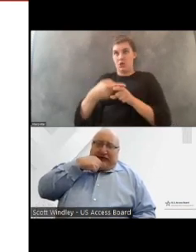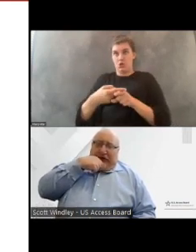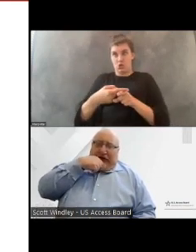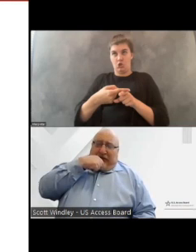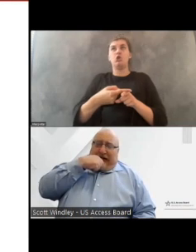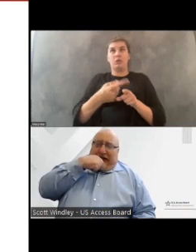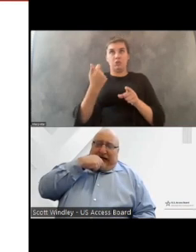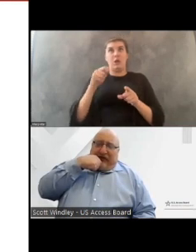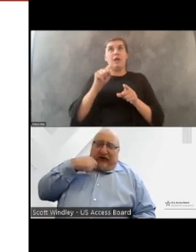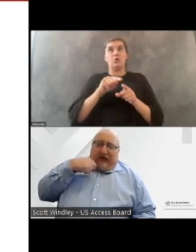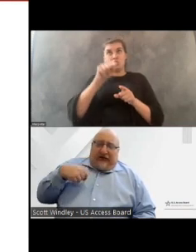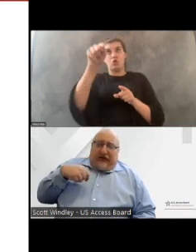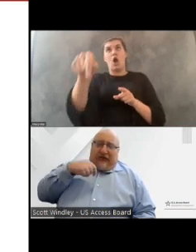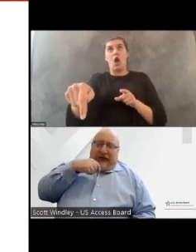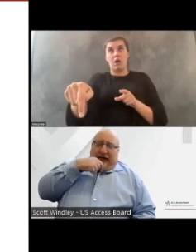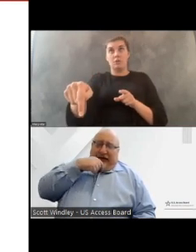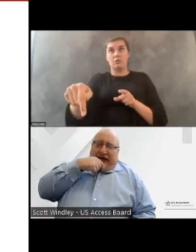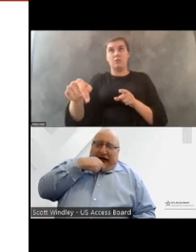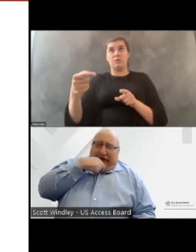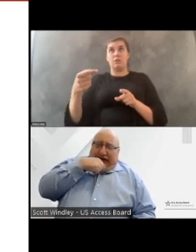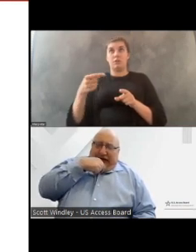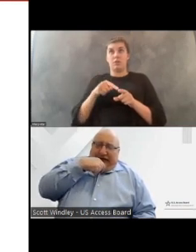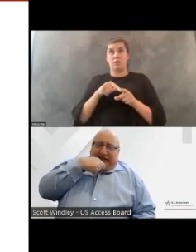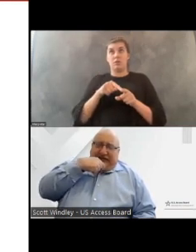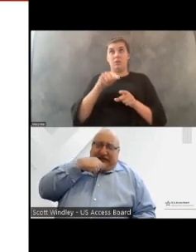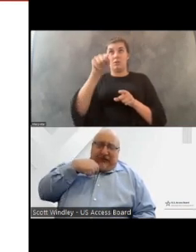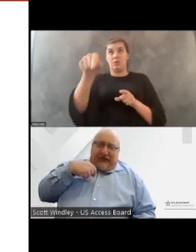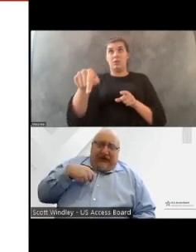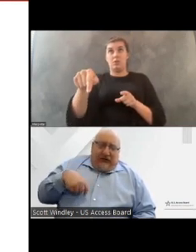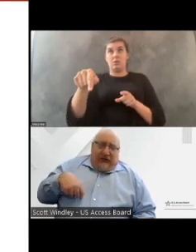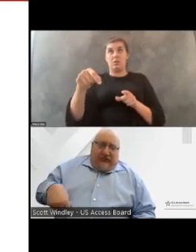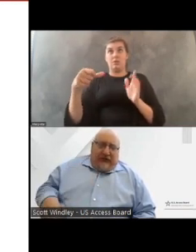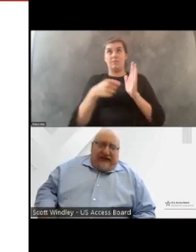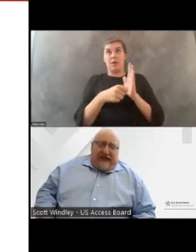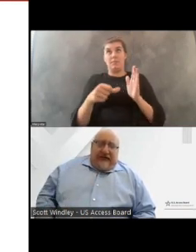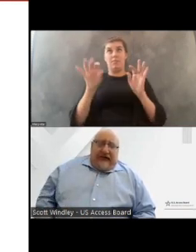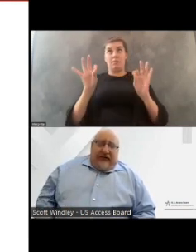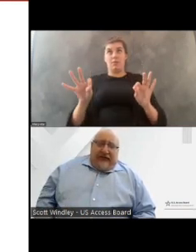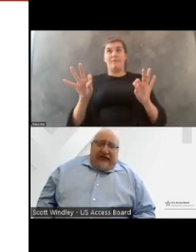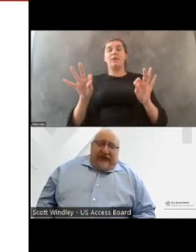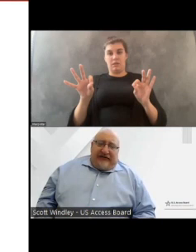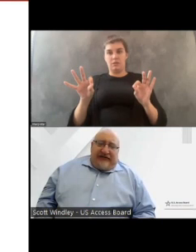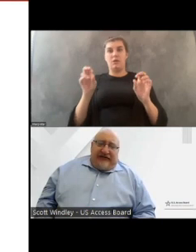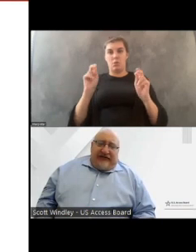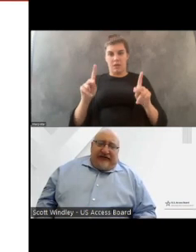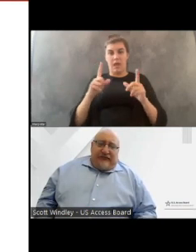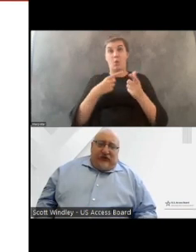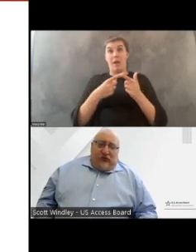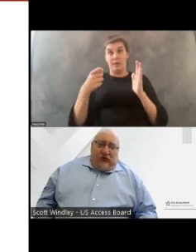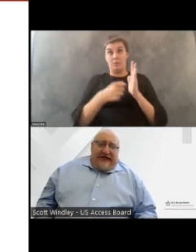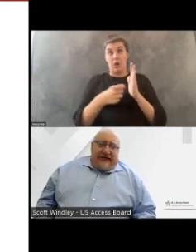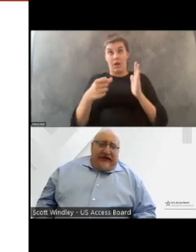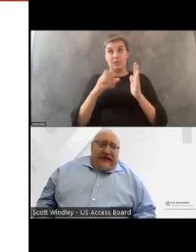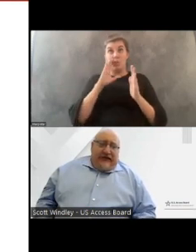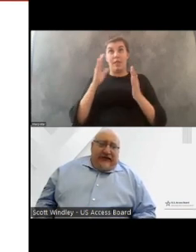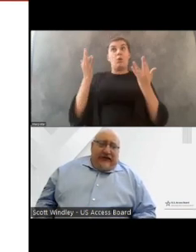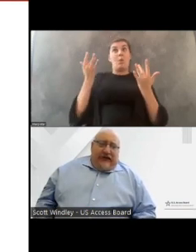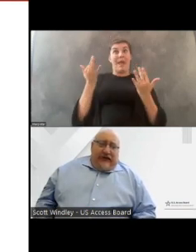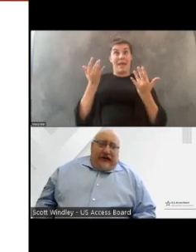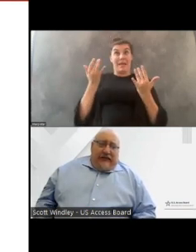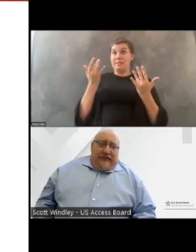the push button or to the building line, whichever is less. The push button locator tone must